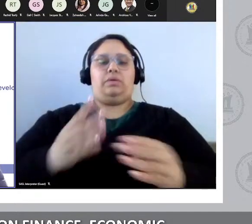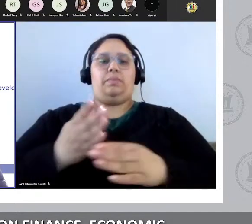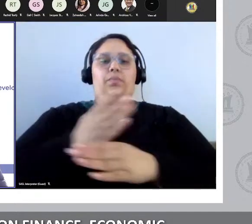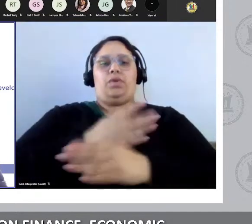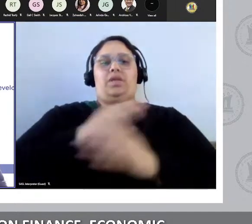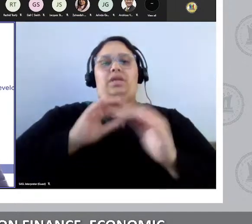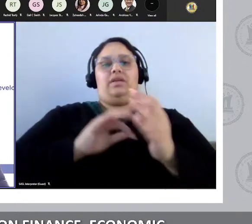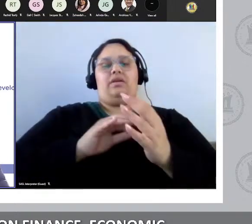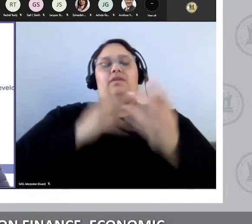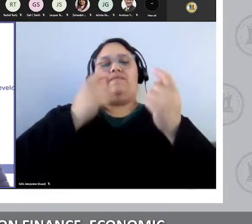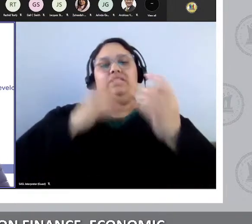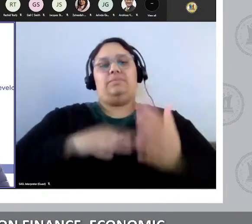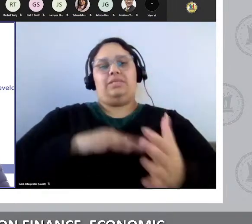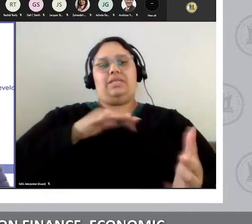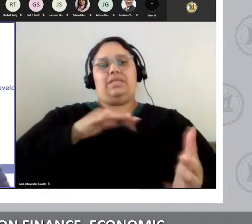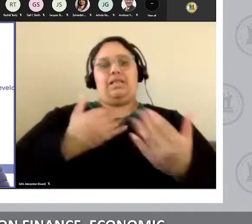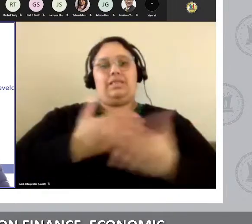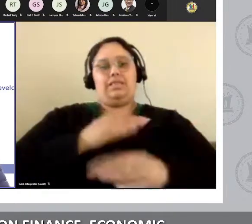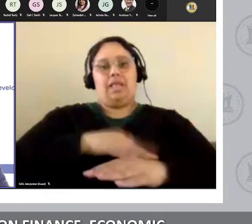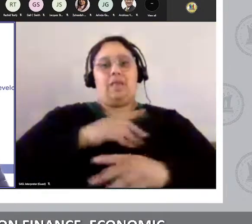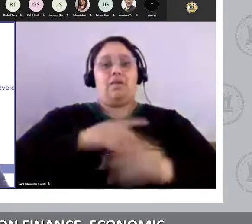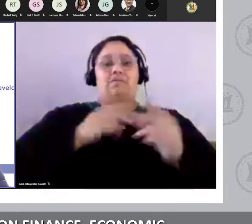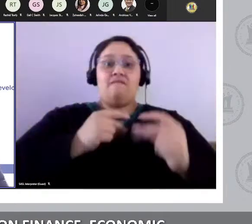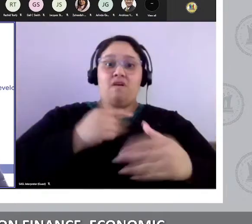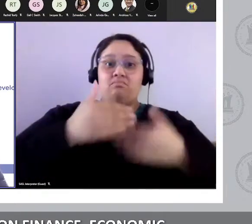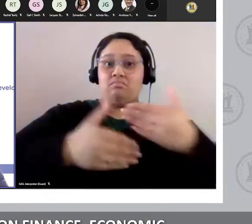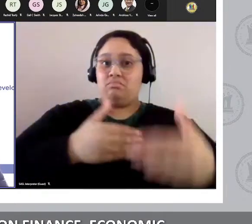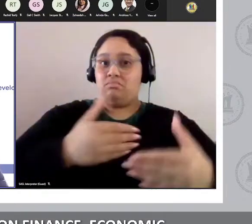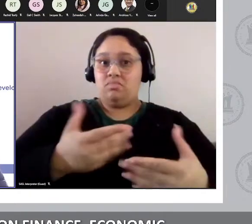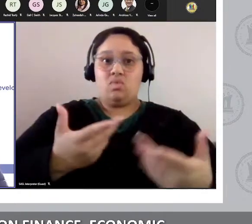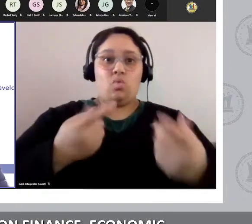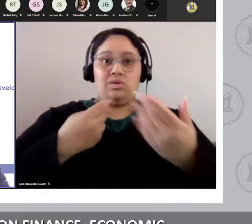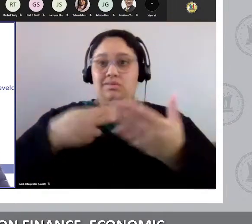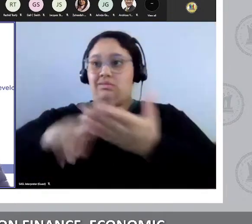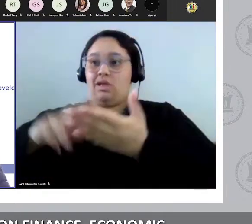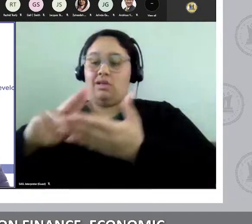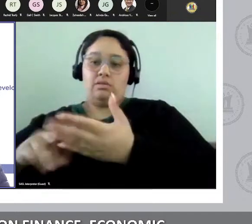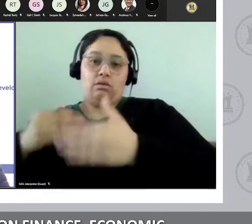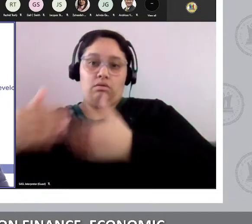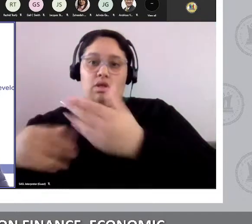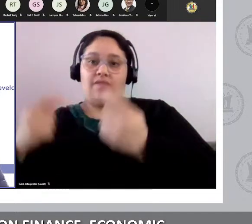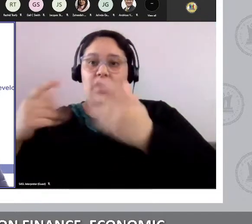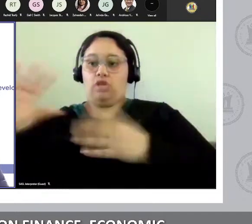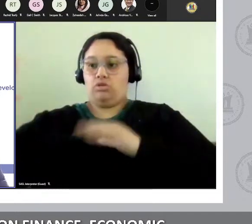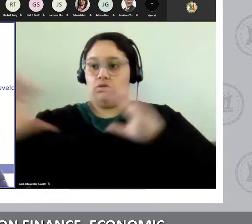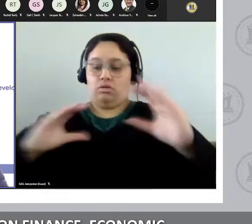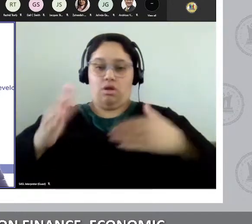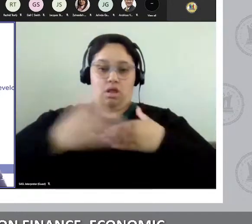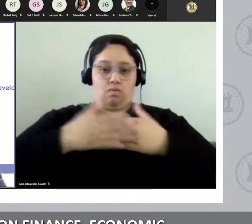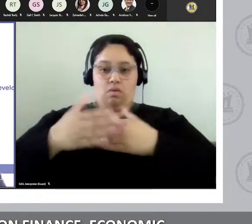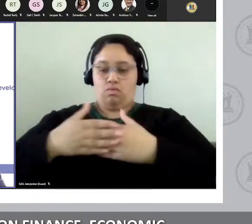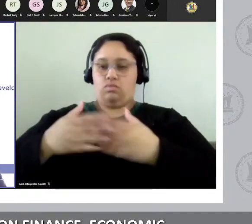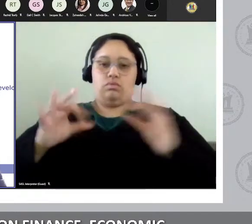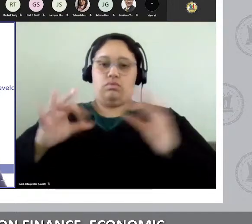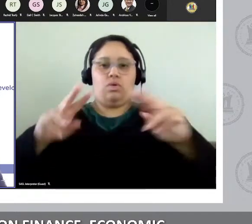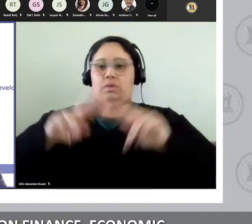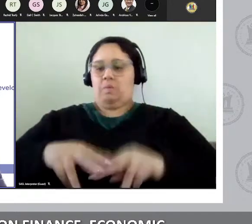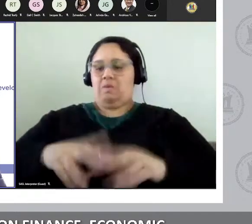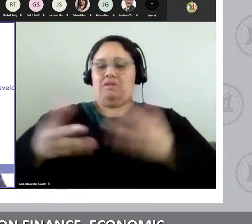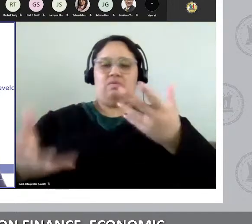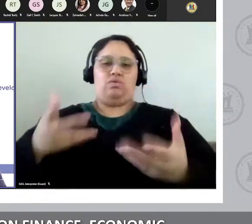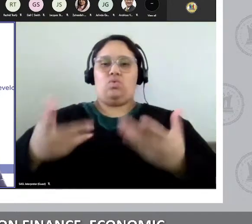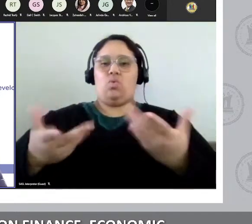phase, but whether they get through it very quickly and start to sign offtakes and get financial close very quickly, or whether they go